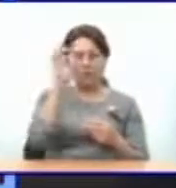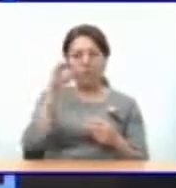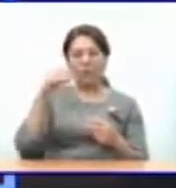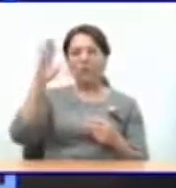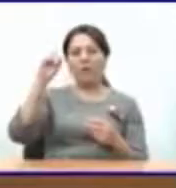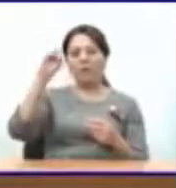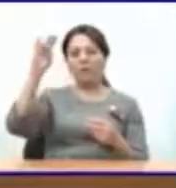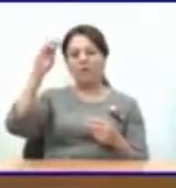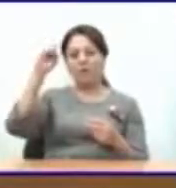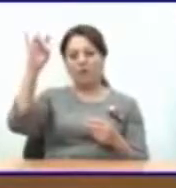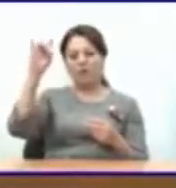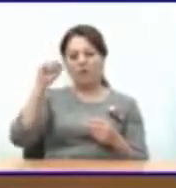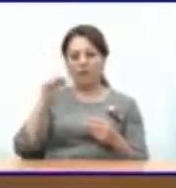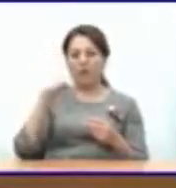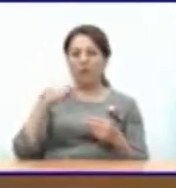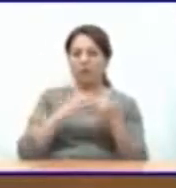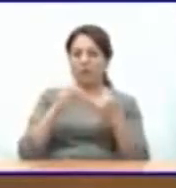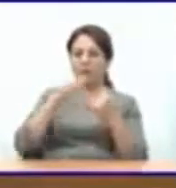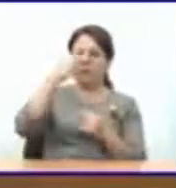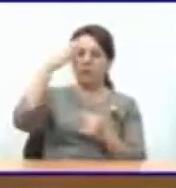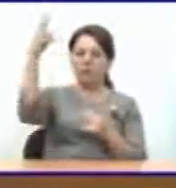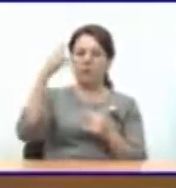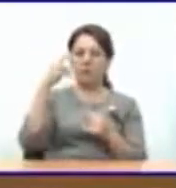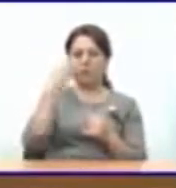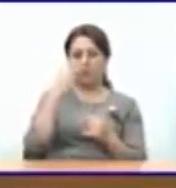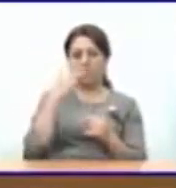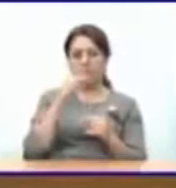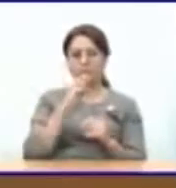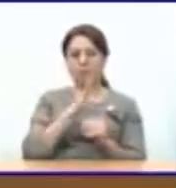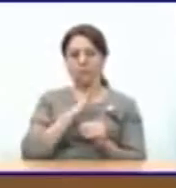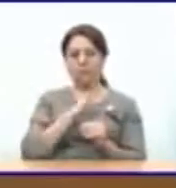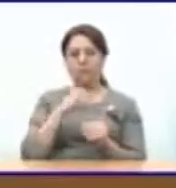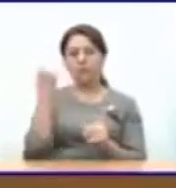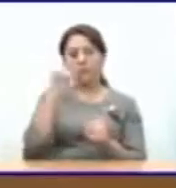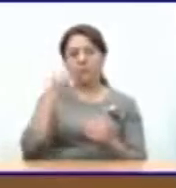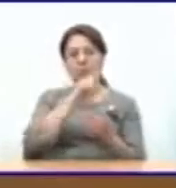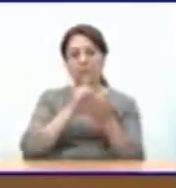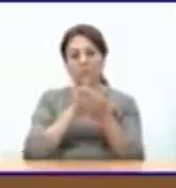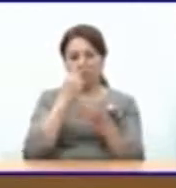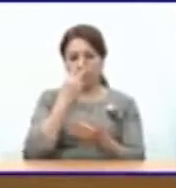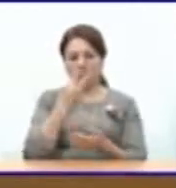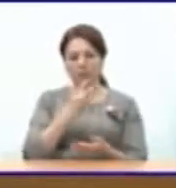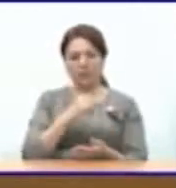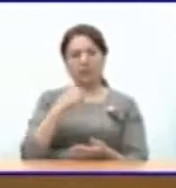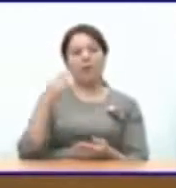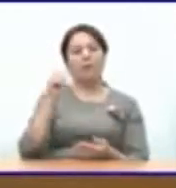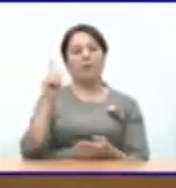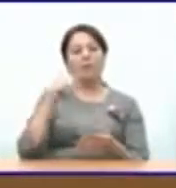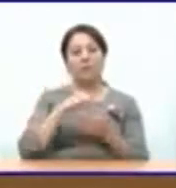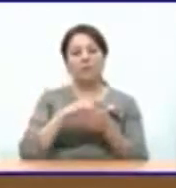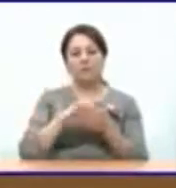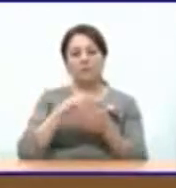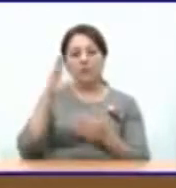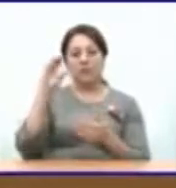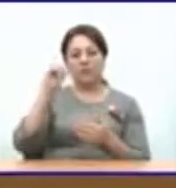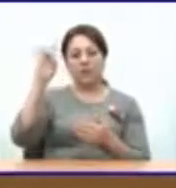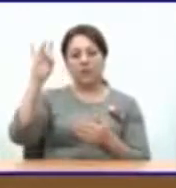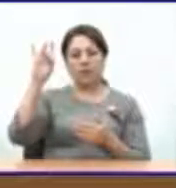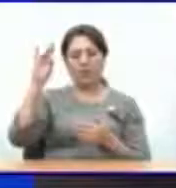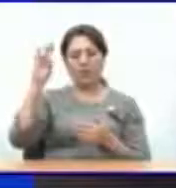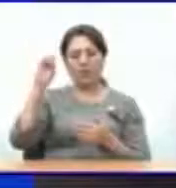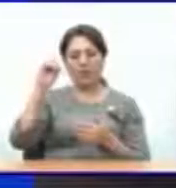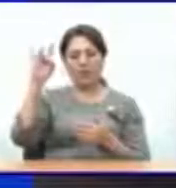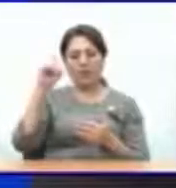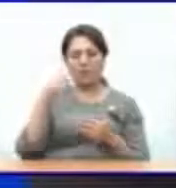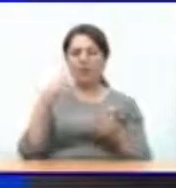tasviri. Shu topshiriqning birinchi savoliga e'tibor bering. Nima sababdan Veneraning quyosh diski bo'ylab